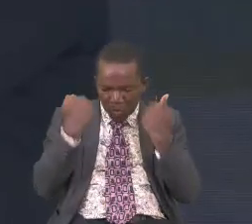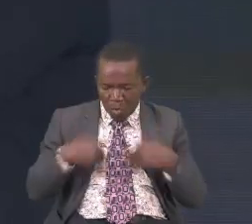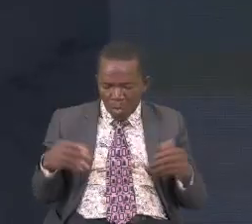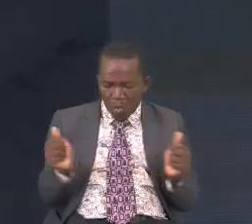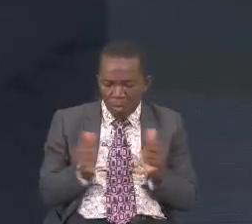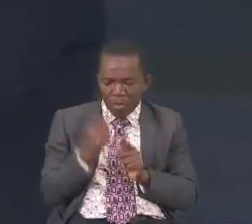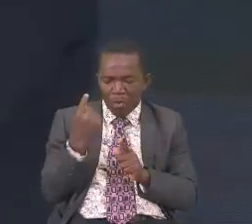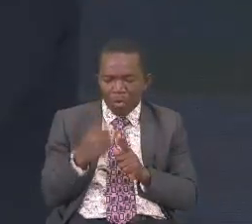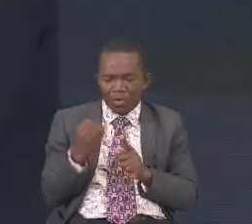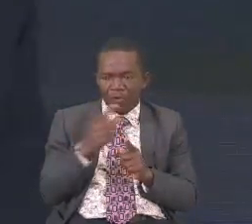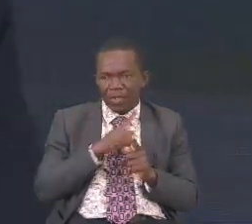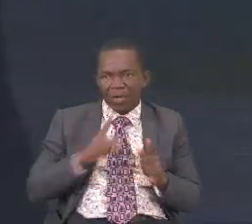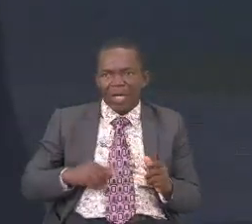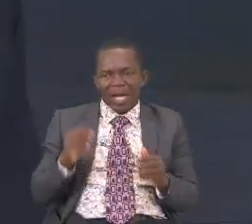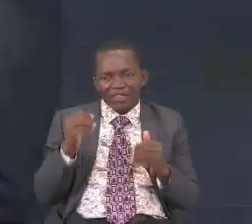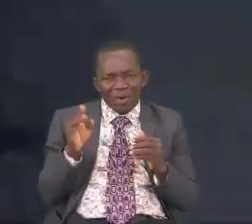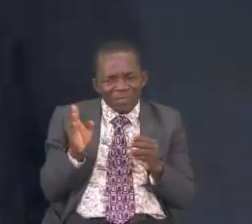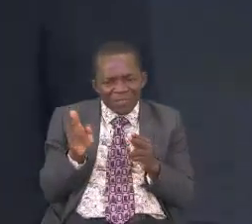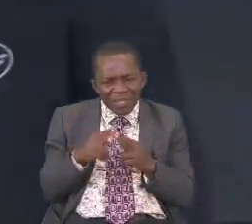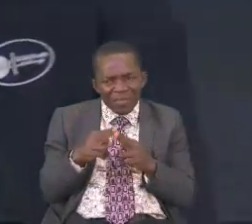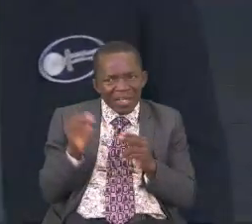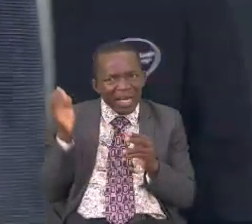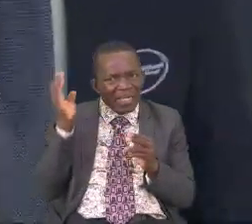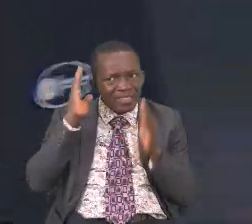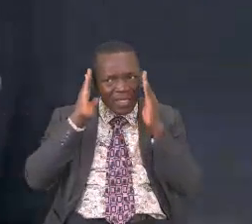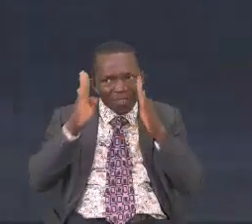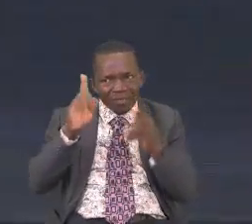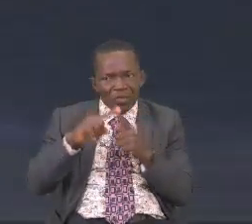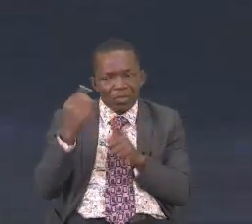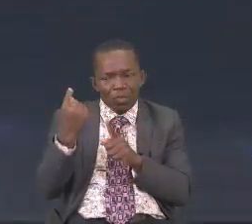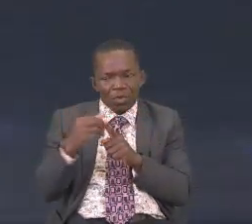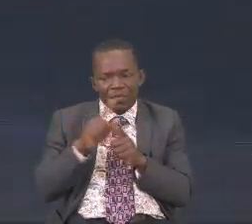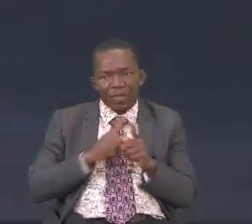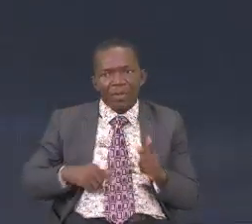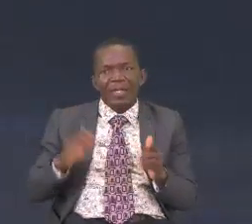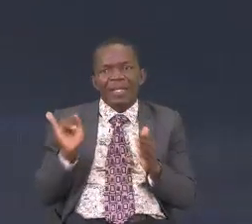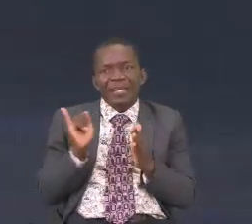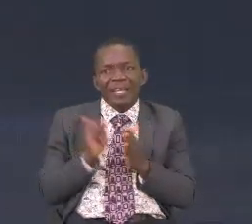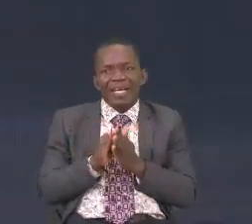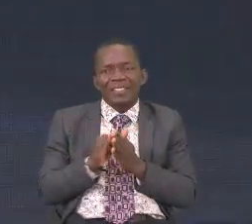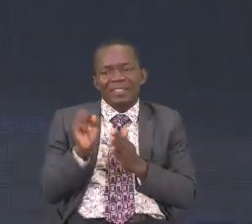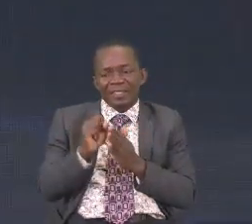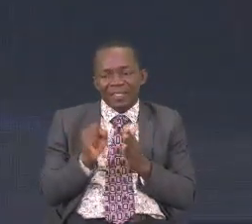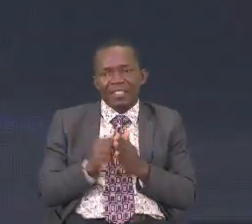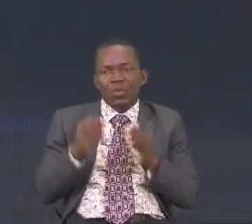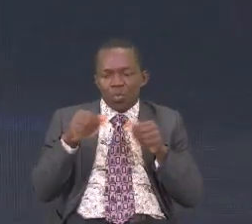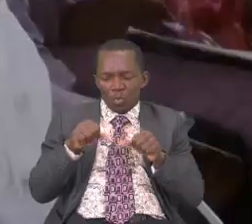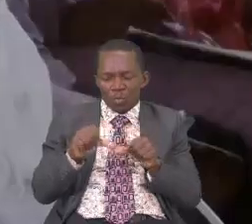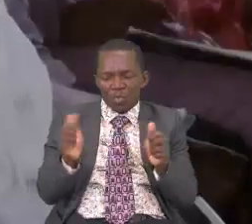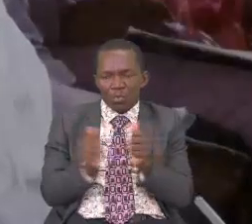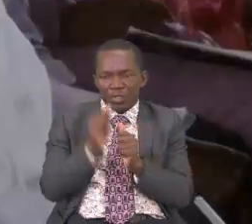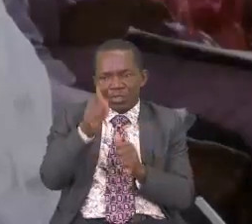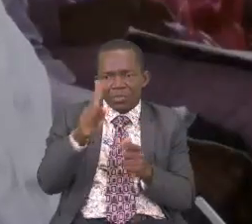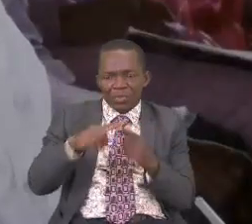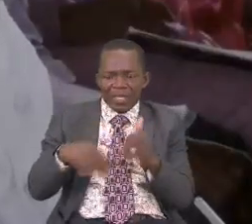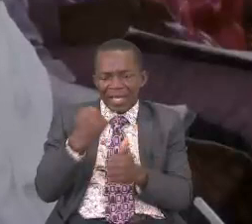your sensitive to the power of God that Peak will always remain in your life